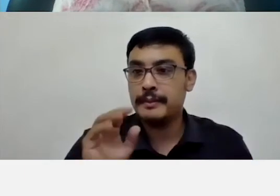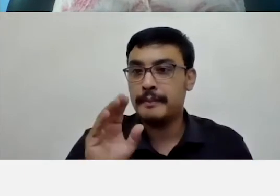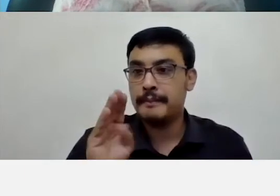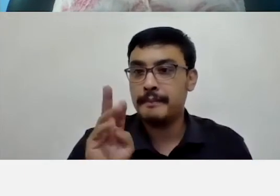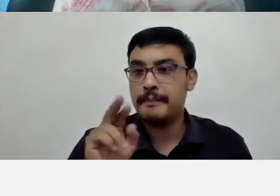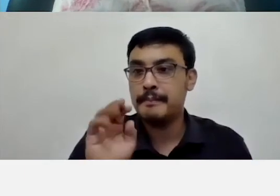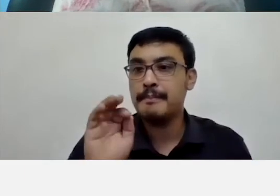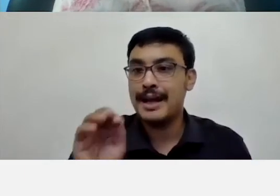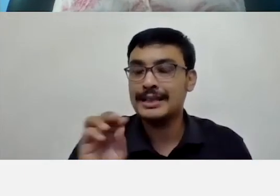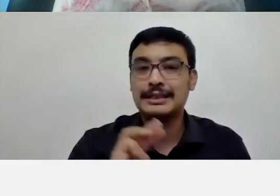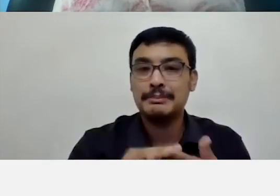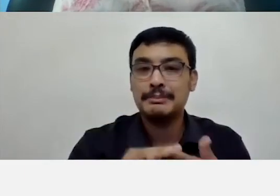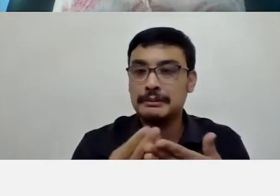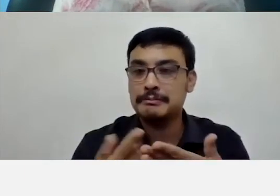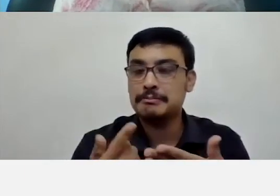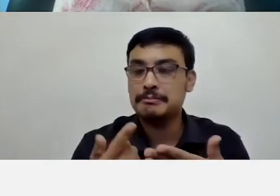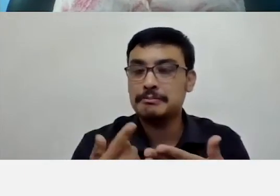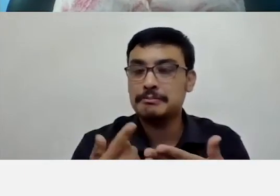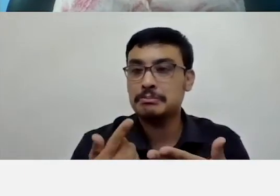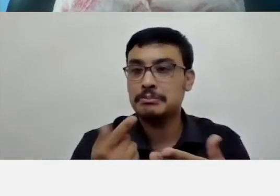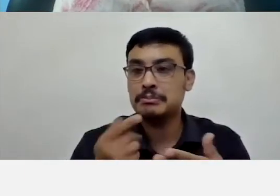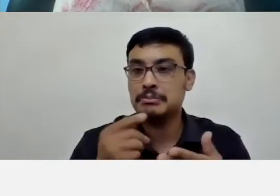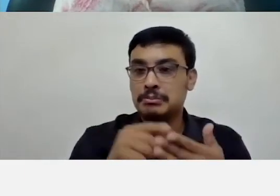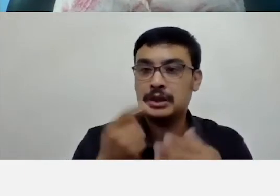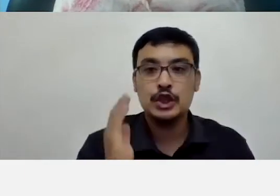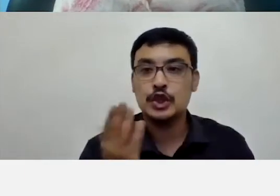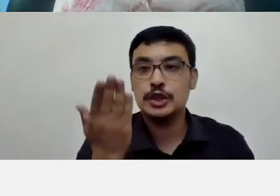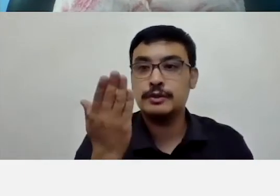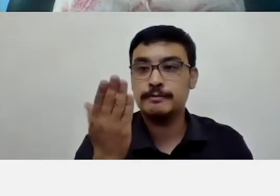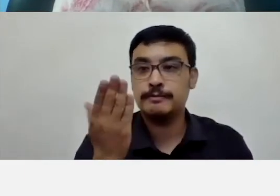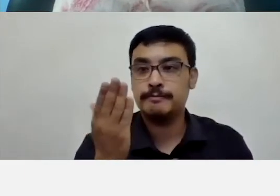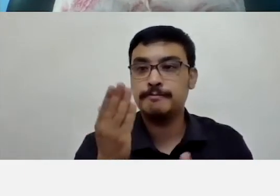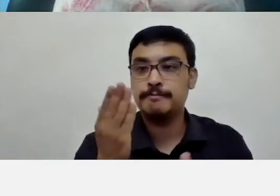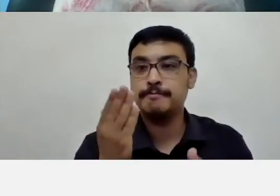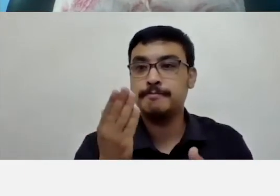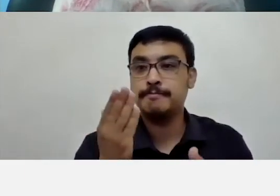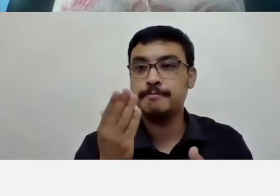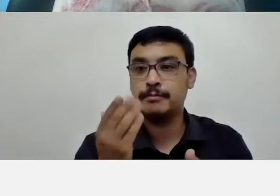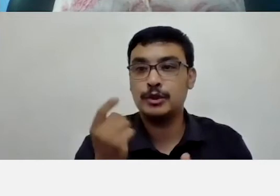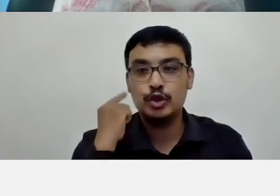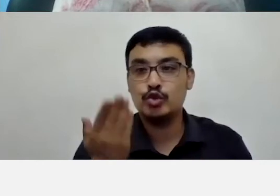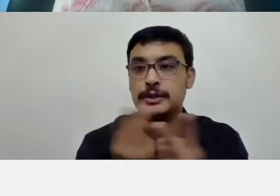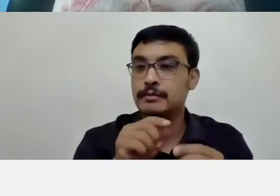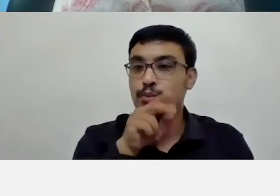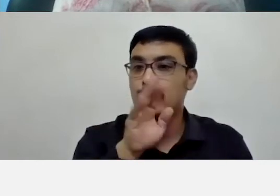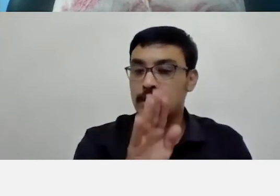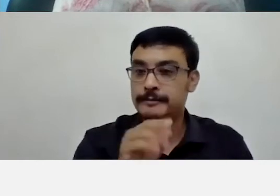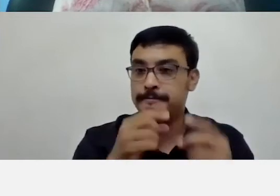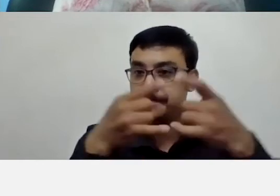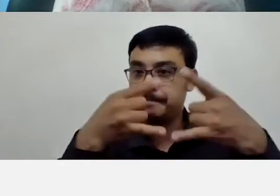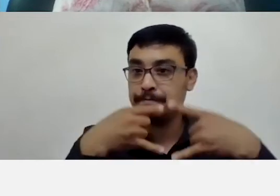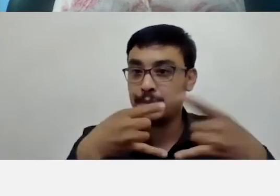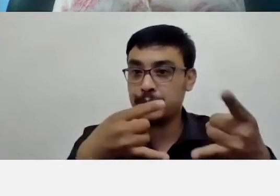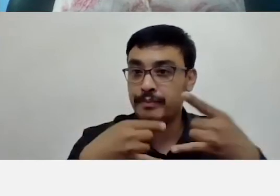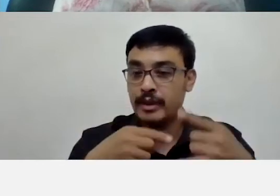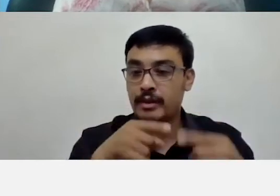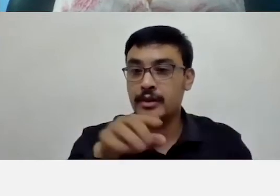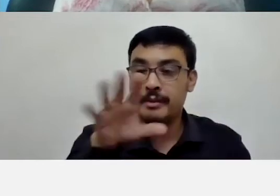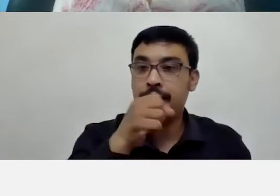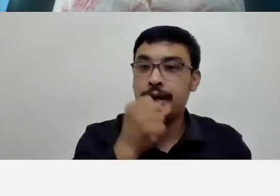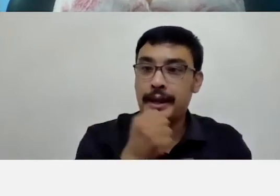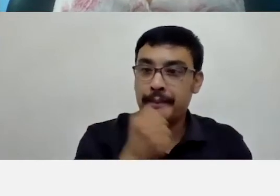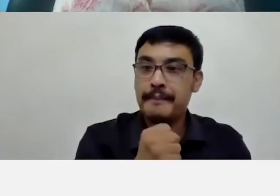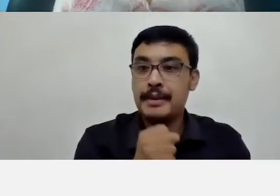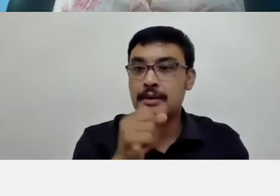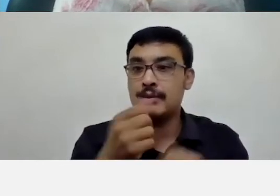but gilt with gold. So it is called the Golden Gate, and all the work done on it is